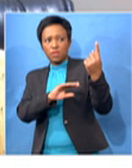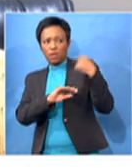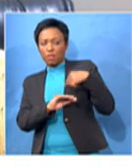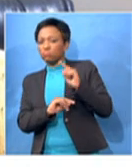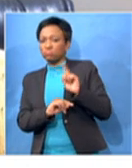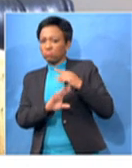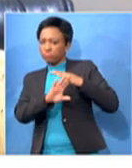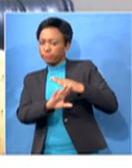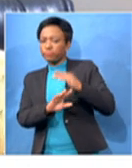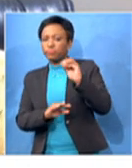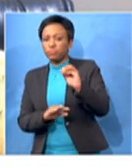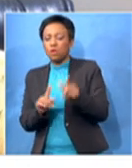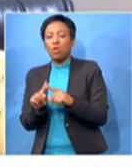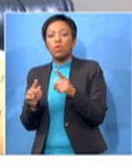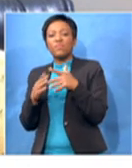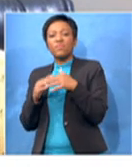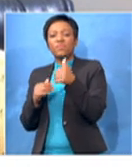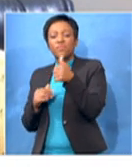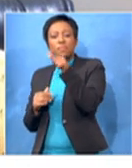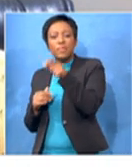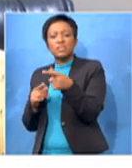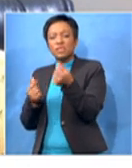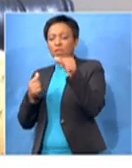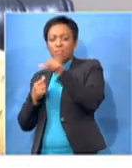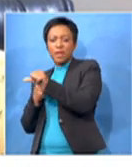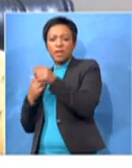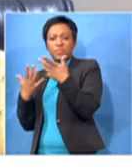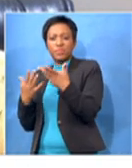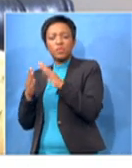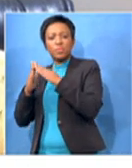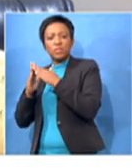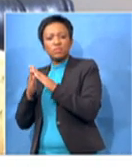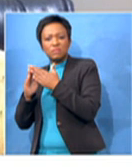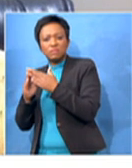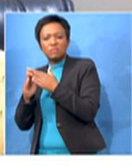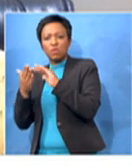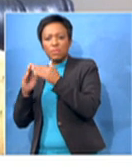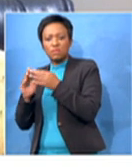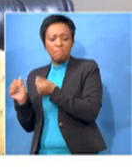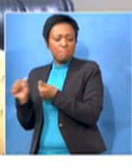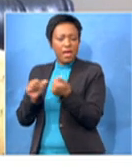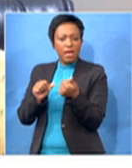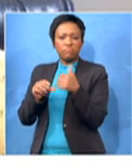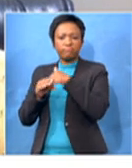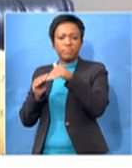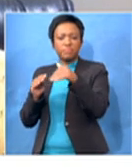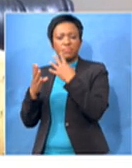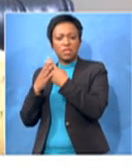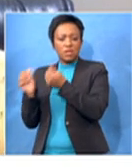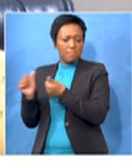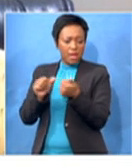jail term or whatever the case may be, they will come back to the same community and and live with the same people that they report the matter?